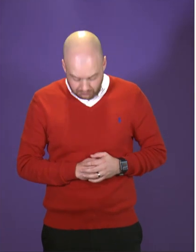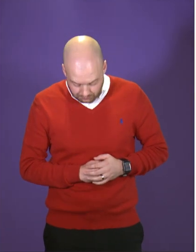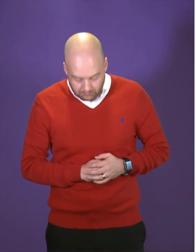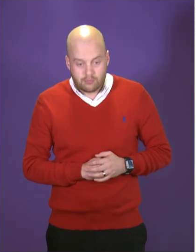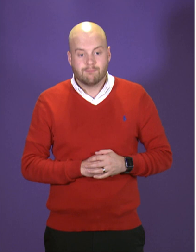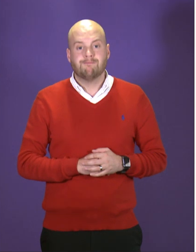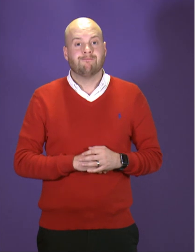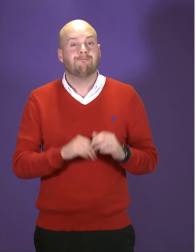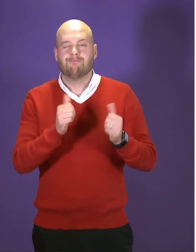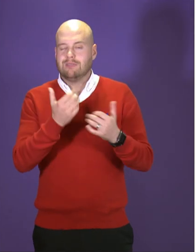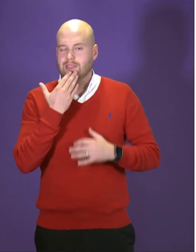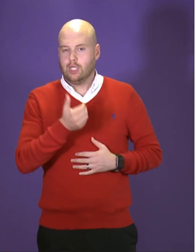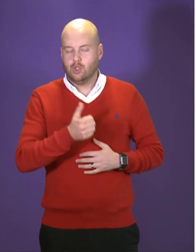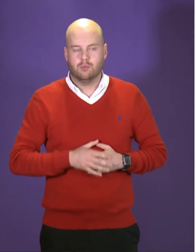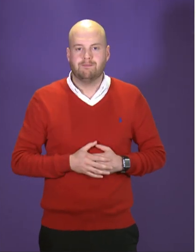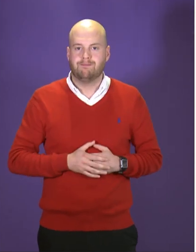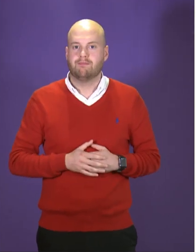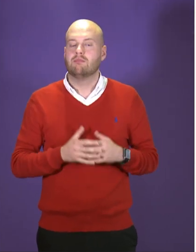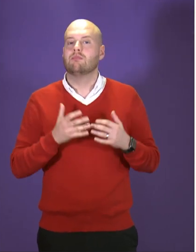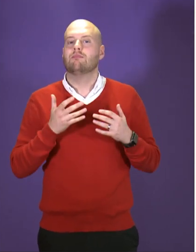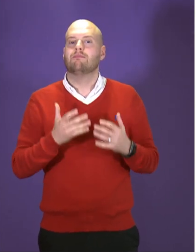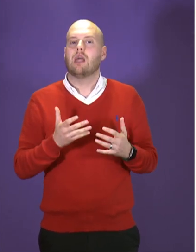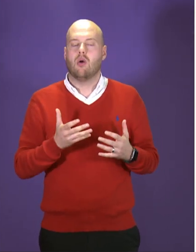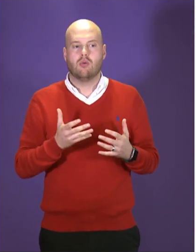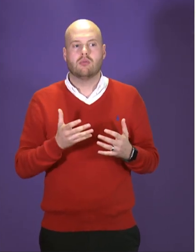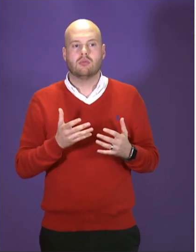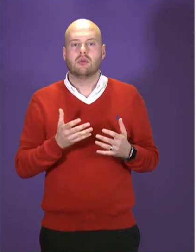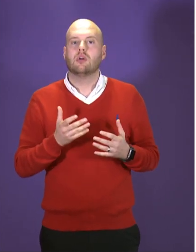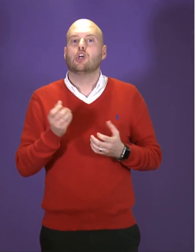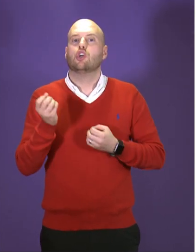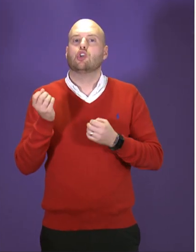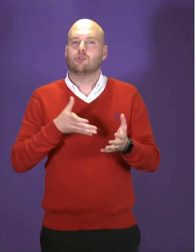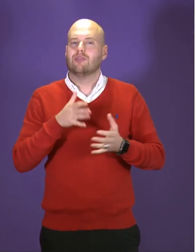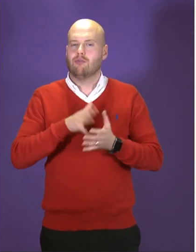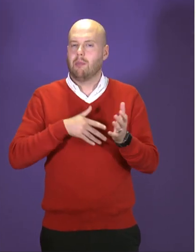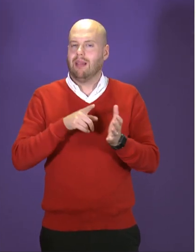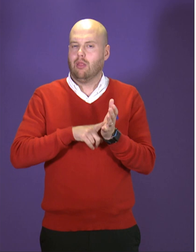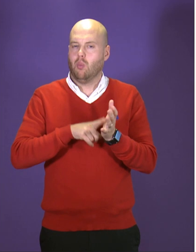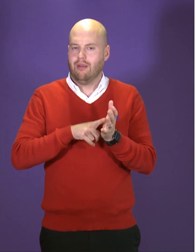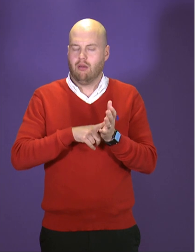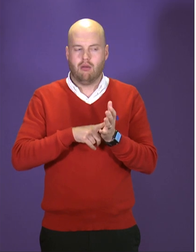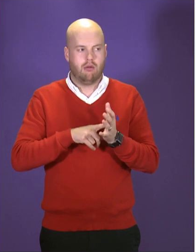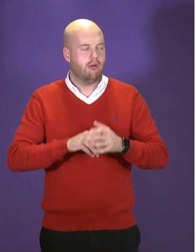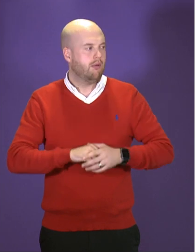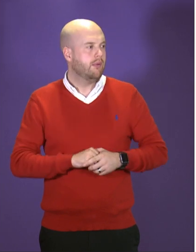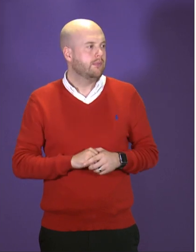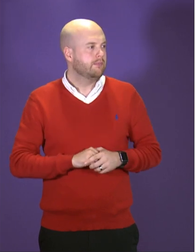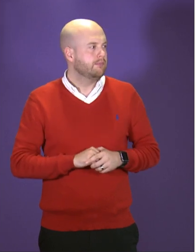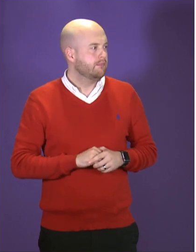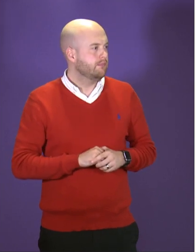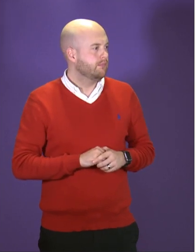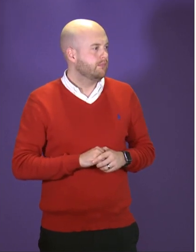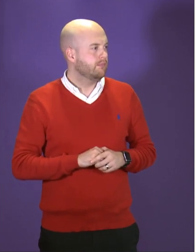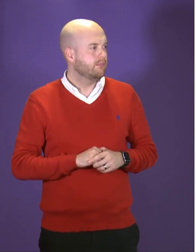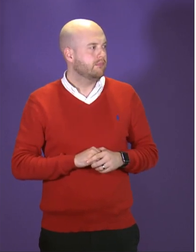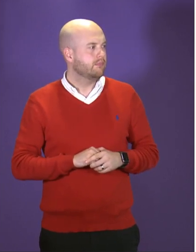Thank you, Minister Saleto. And can I now call much heralded contribution from Lithuania? You're ready now. Sorry for